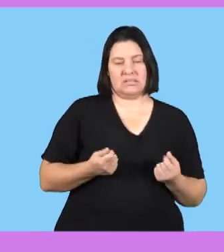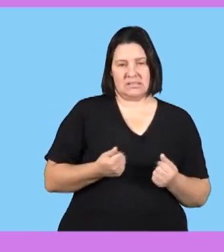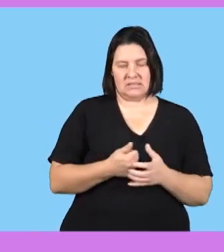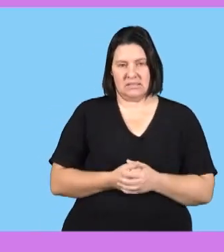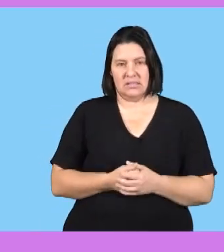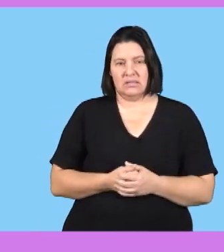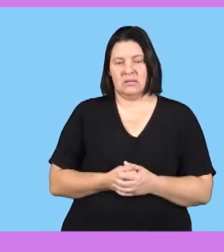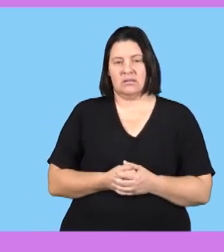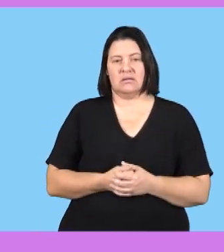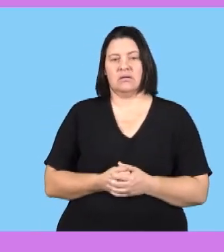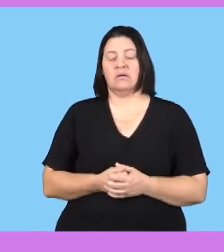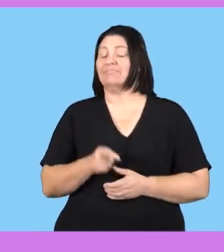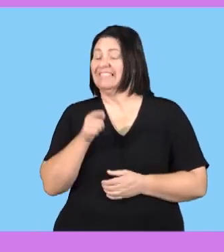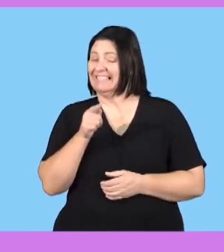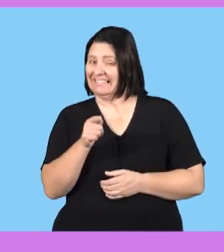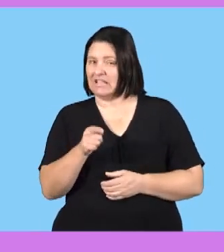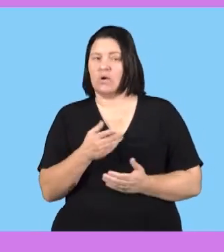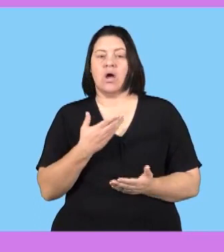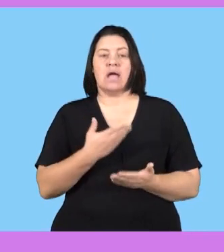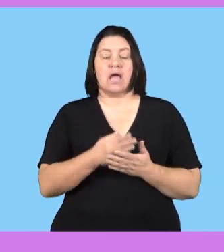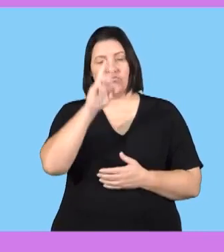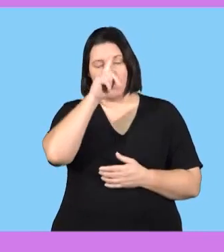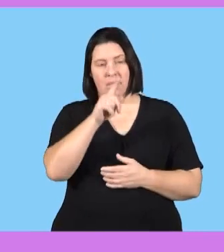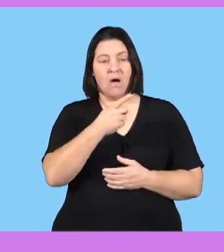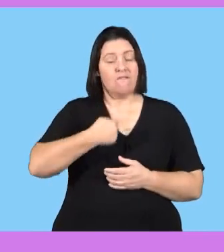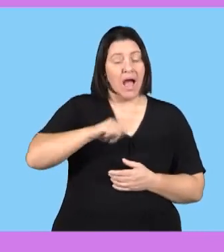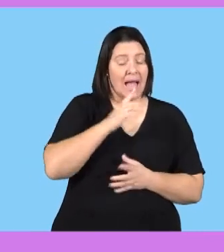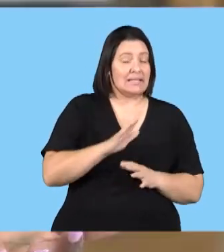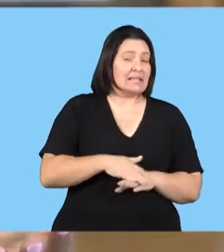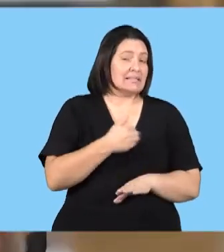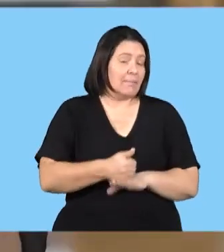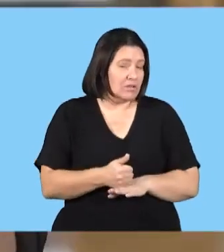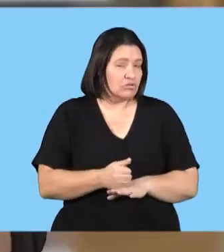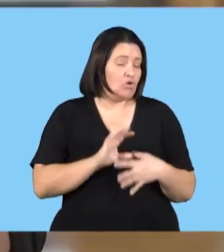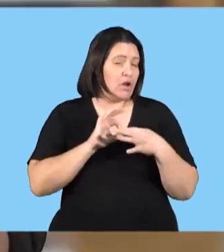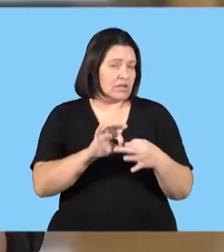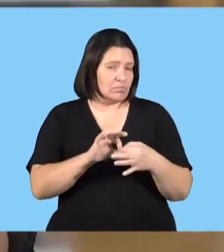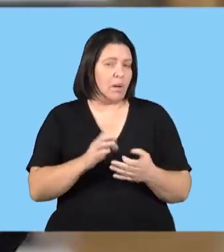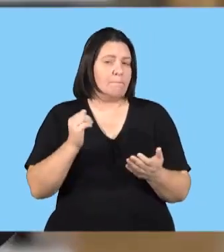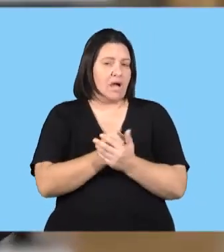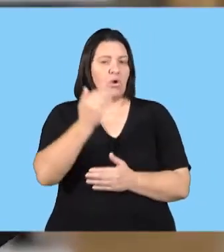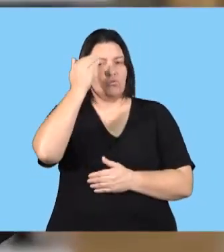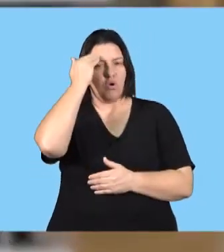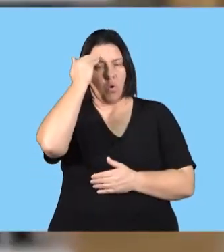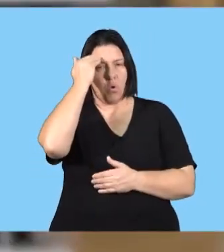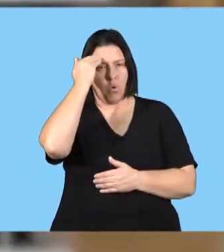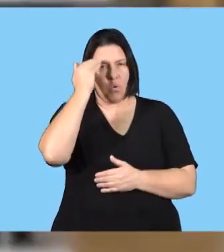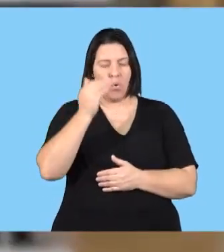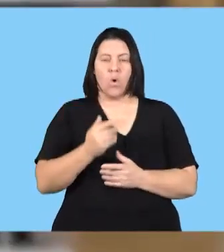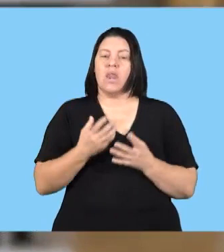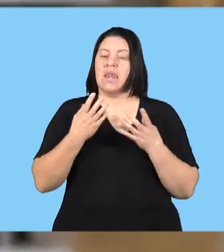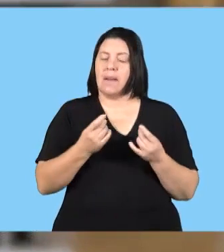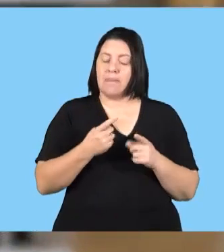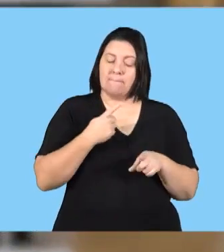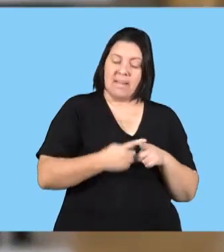the cost. So now basically with this one, remember for us to establish the relationship, you should know what is happening